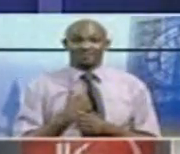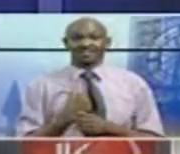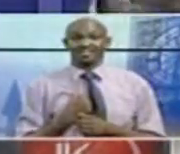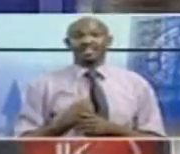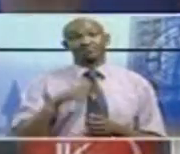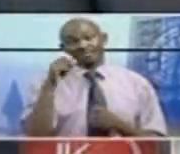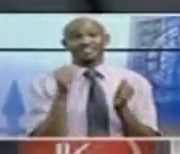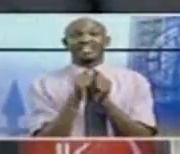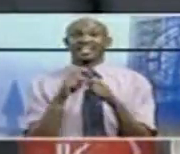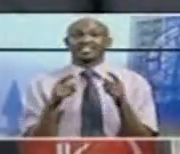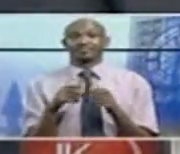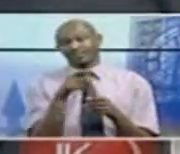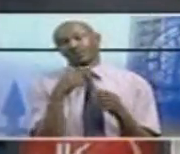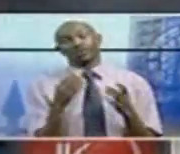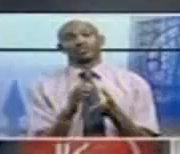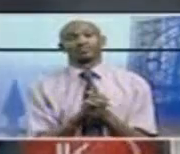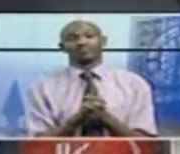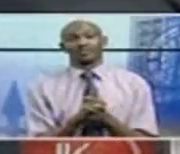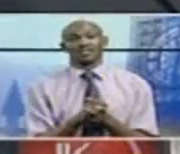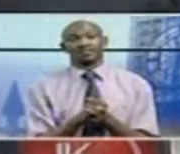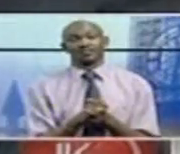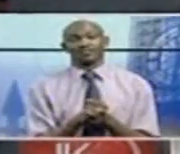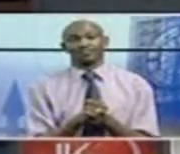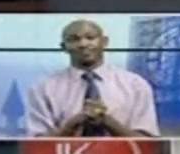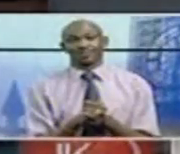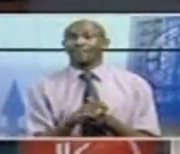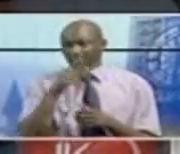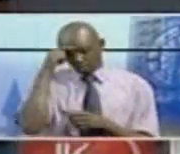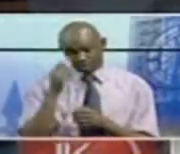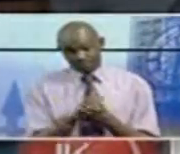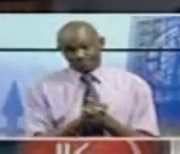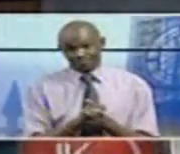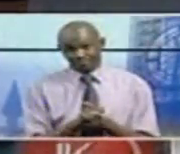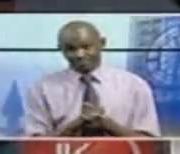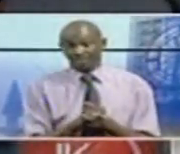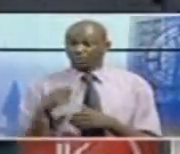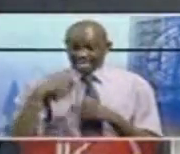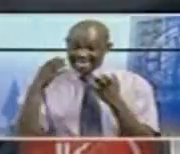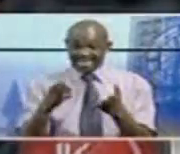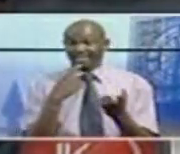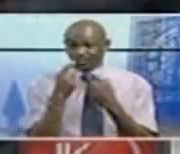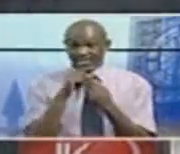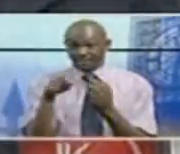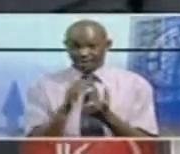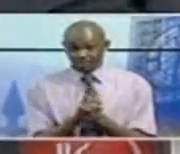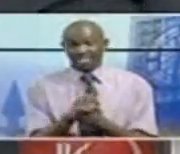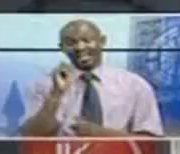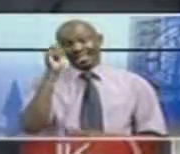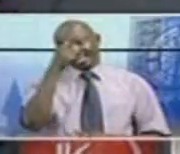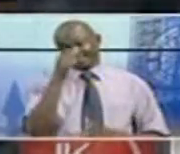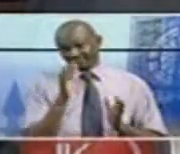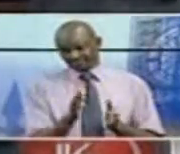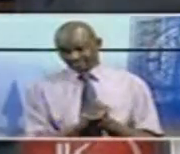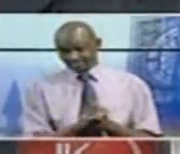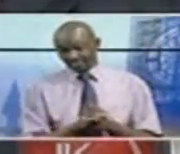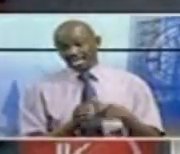That man is better than he was 10 years ago. You are not being fair. Go ahead, Boshimwa. You know why you're not fair? No, go ahead. Because we are here talking about a Kenyan